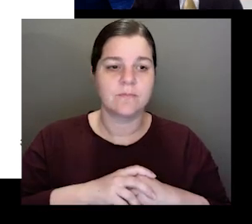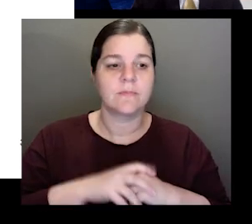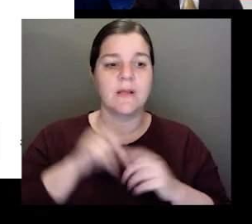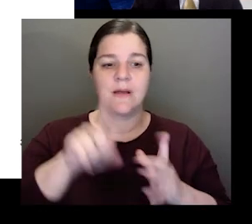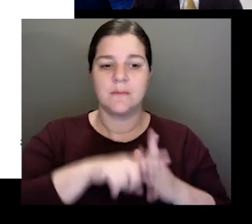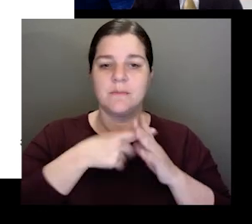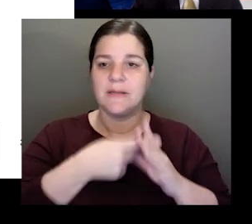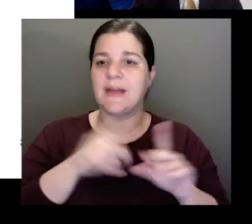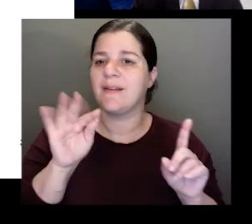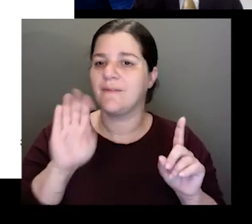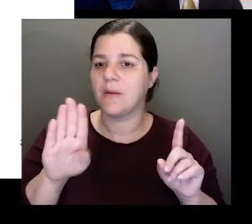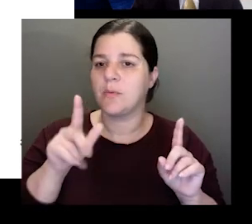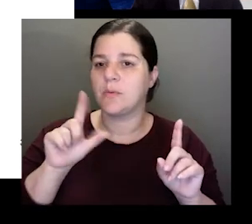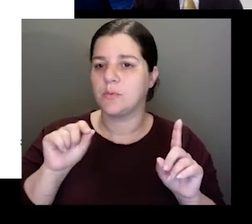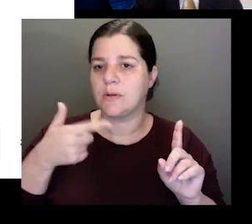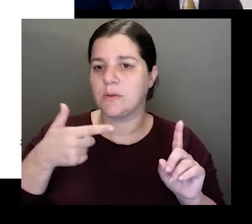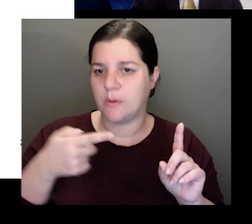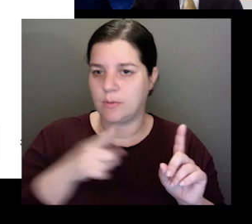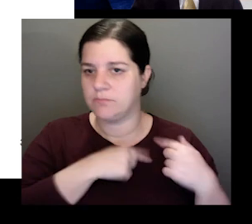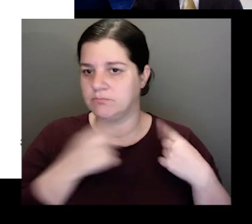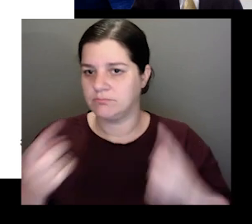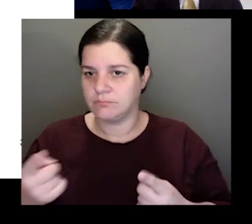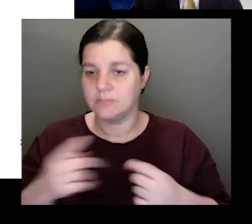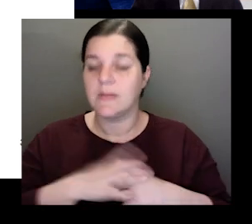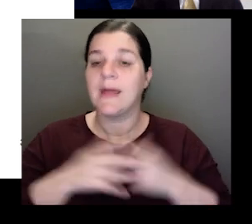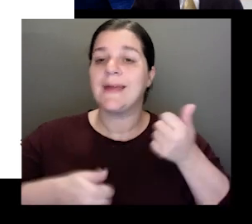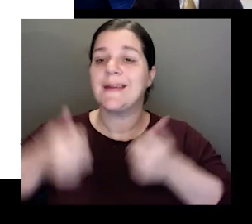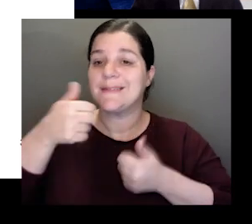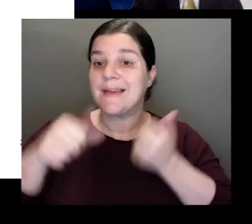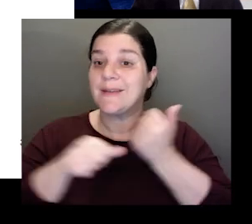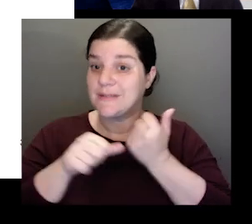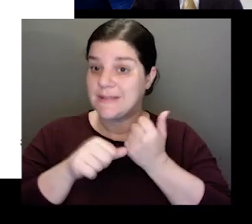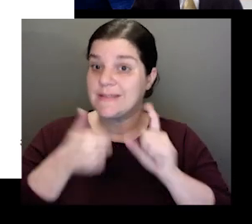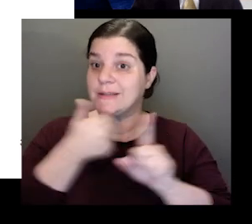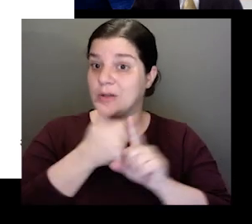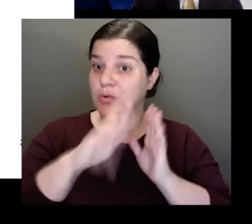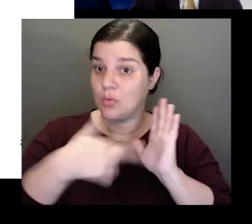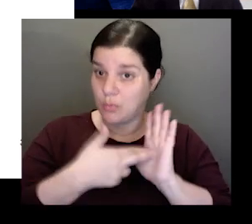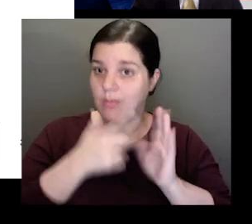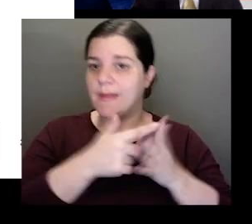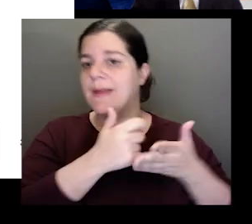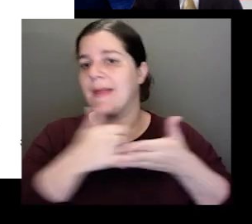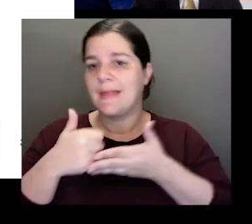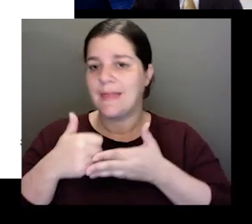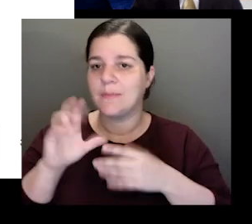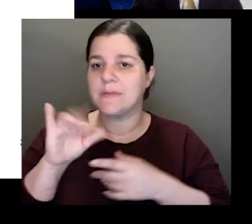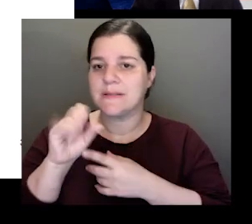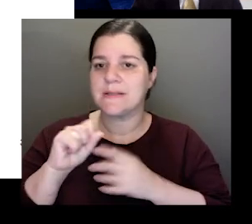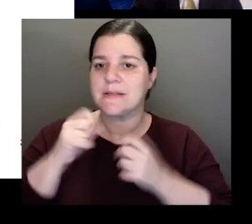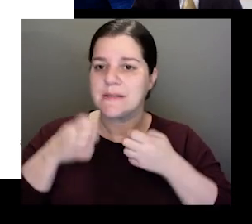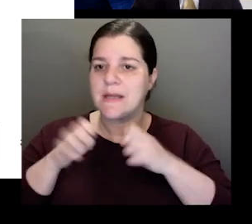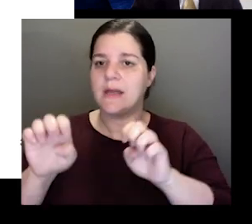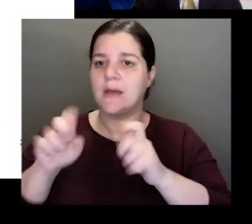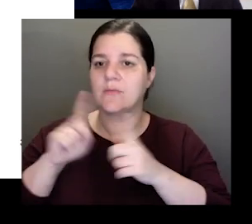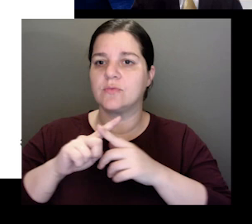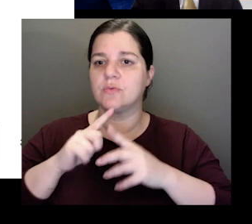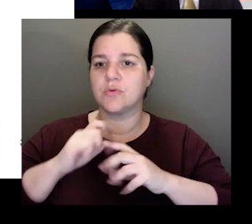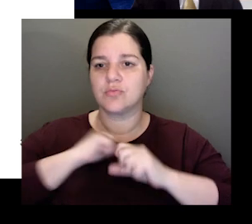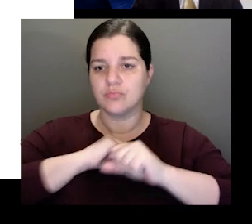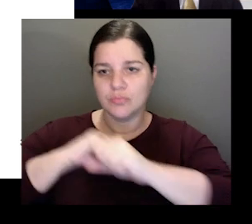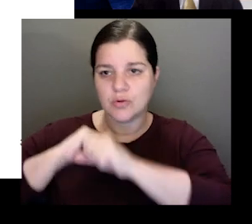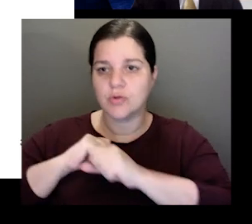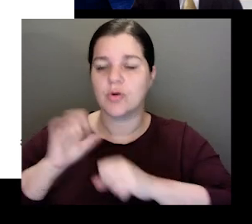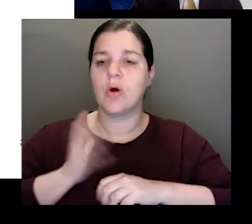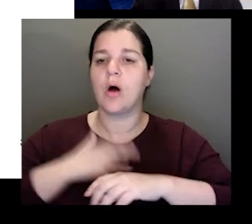February 2021. As Executive Assistant Director, he helps lead CISA's efforts to secure the nation's critical